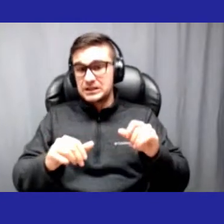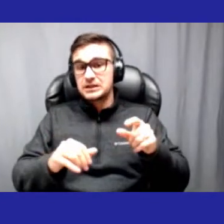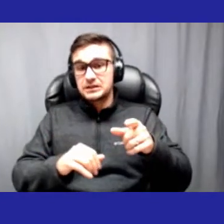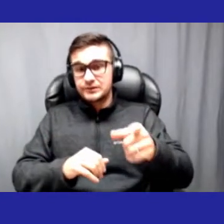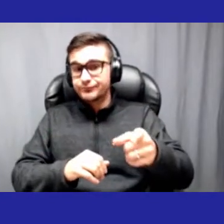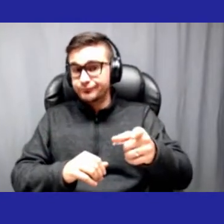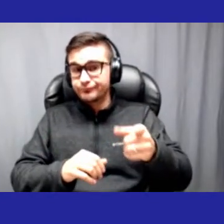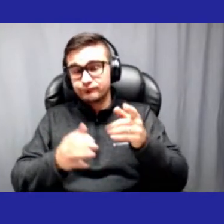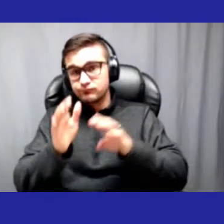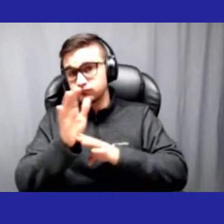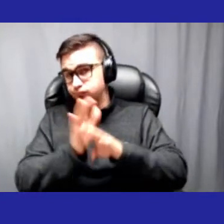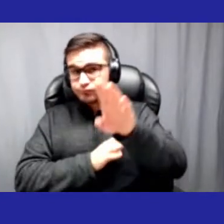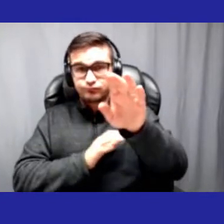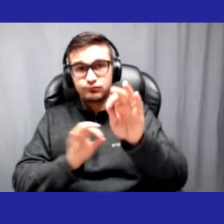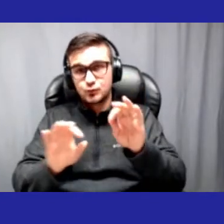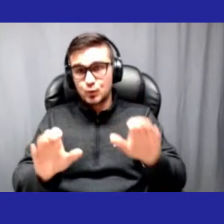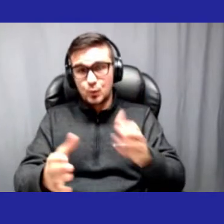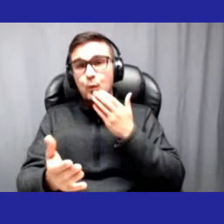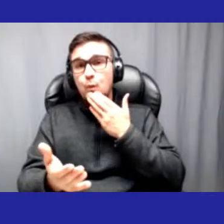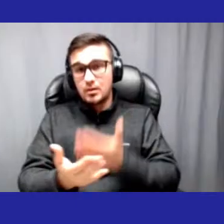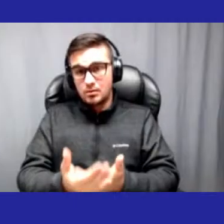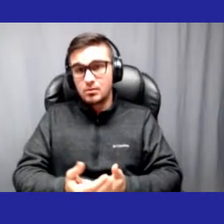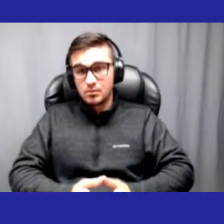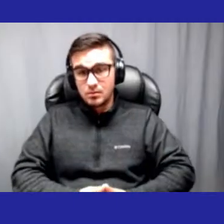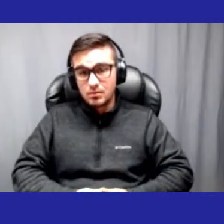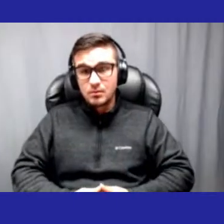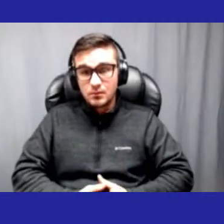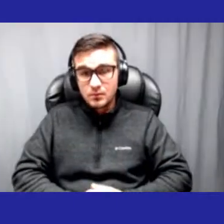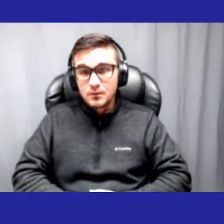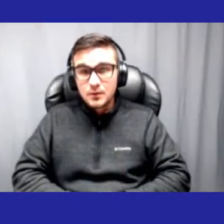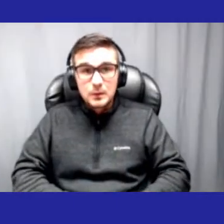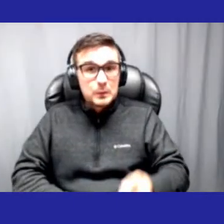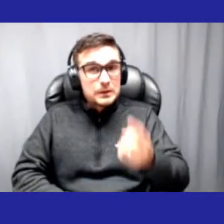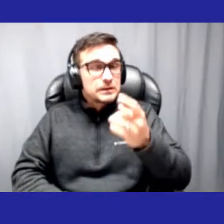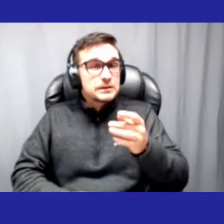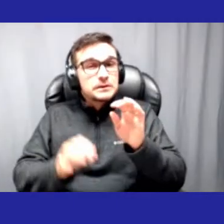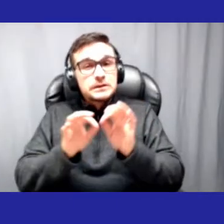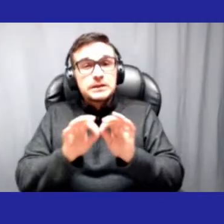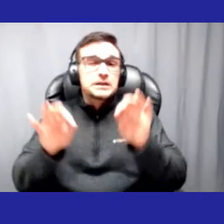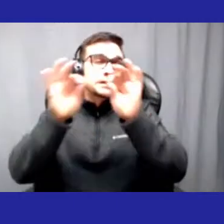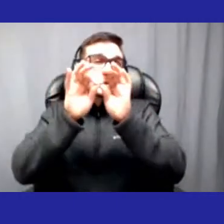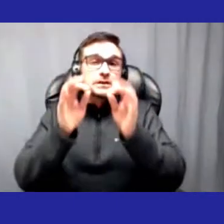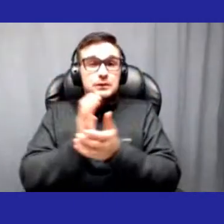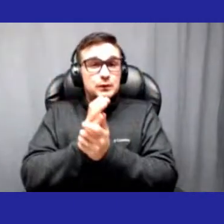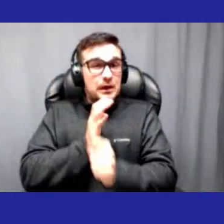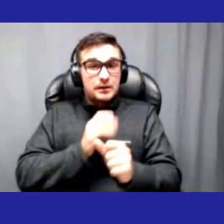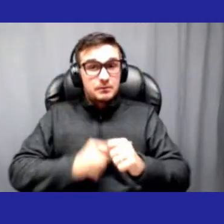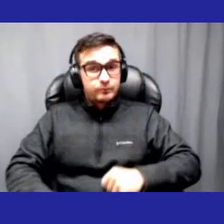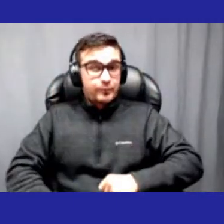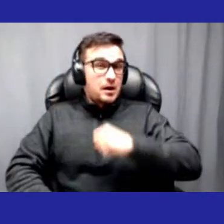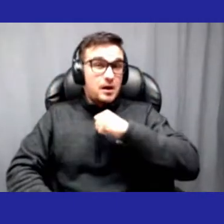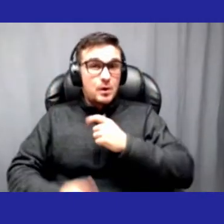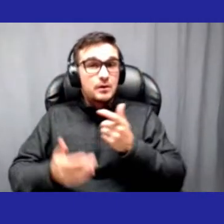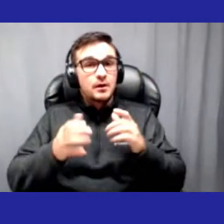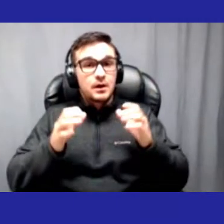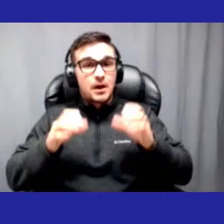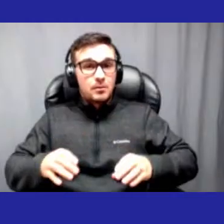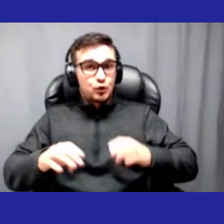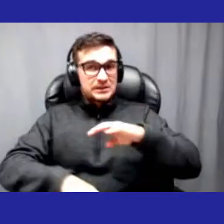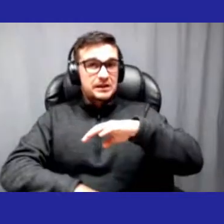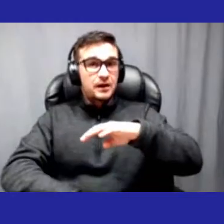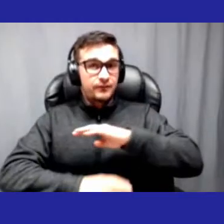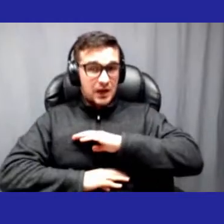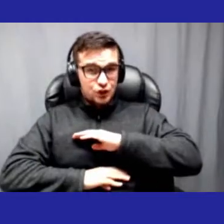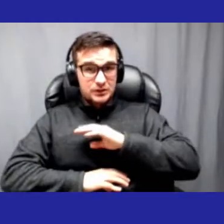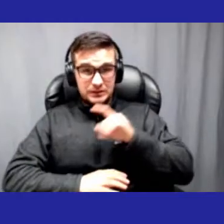extremely well. One of the key strengths that I'm very, very proud of is on customer satisfaction. So you see that our